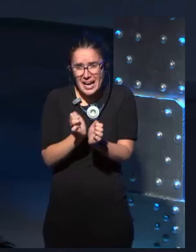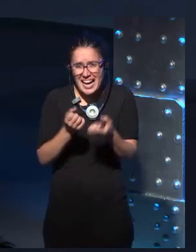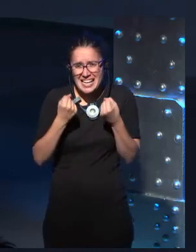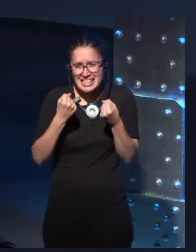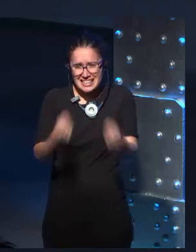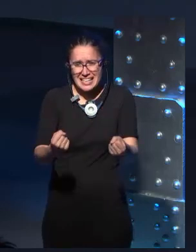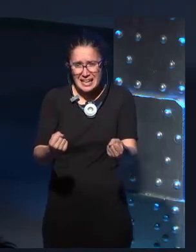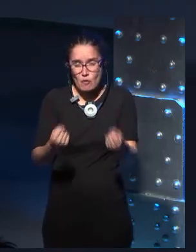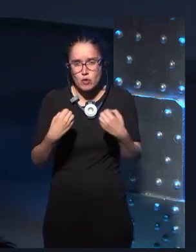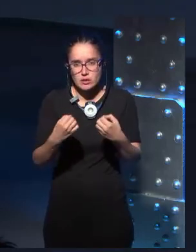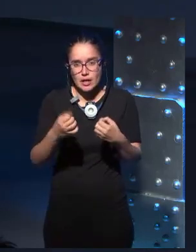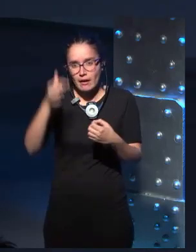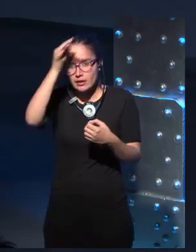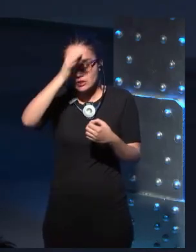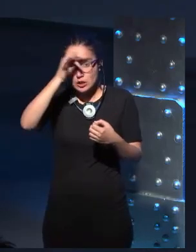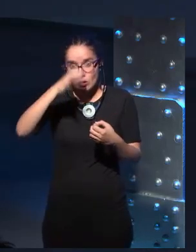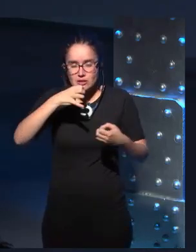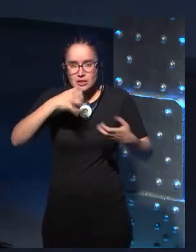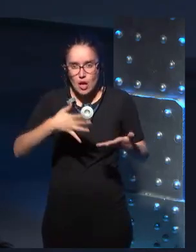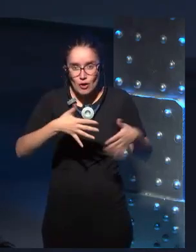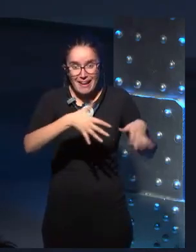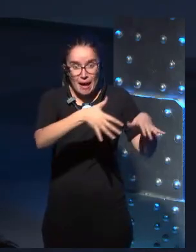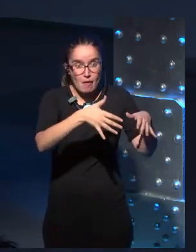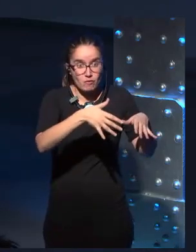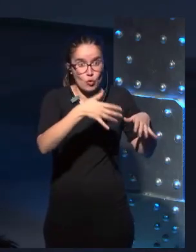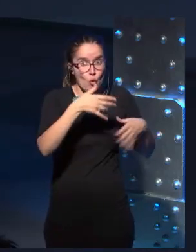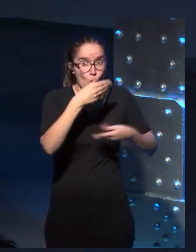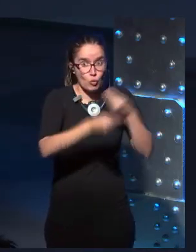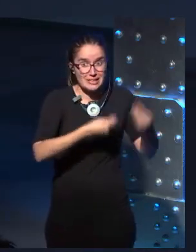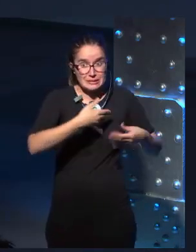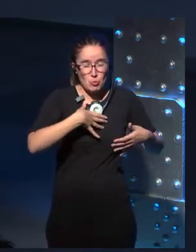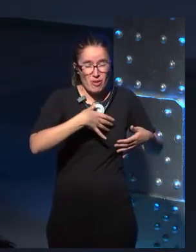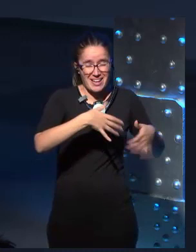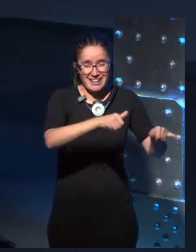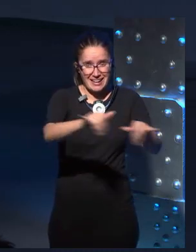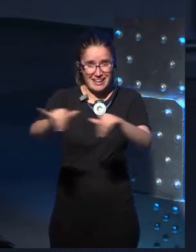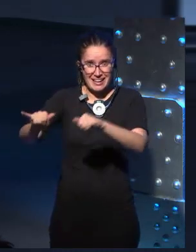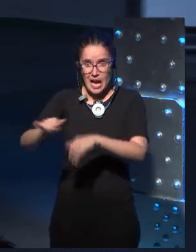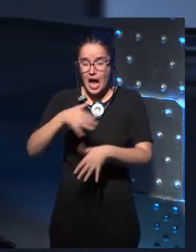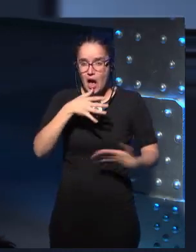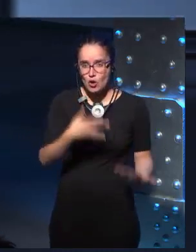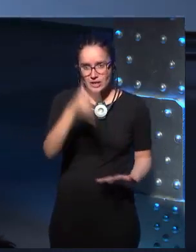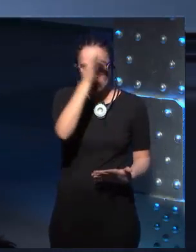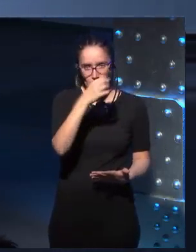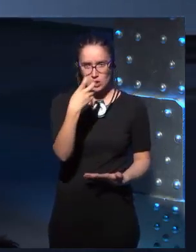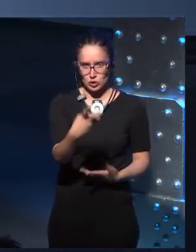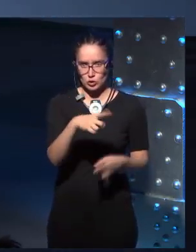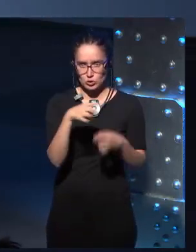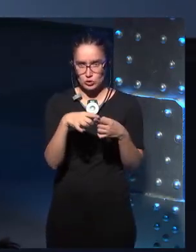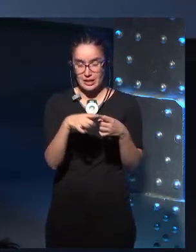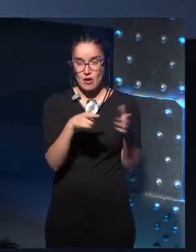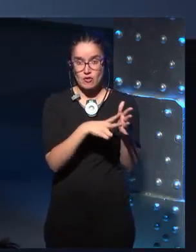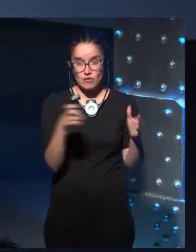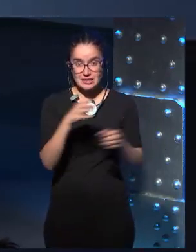of the theories we have today apply anymore. The two theories we have are quantum physics for the